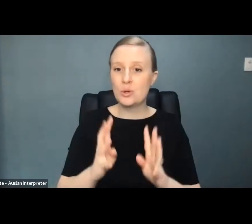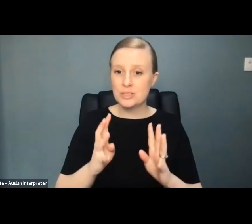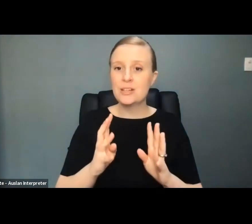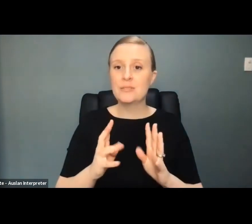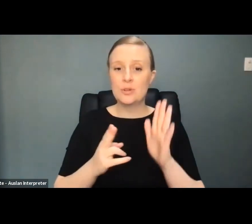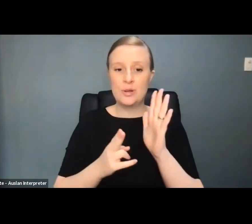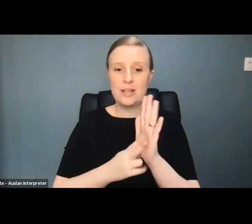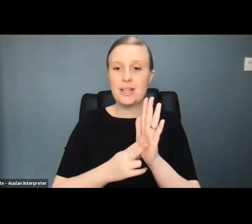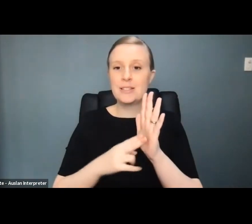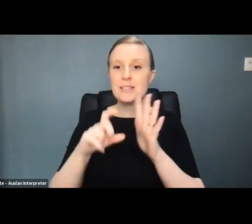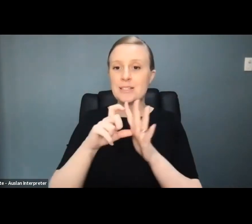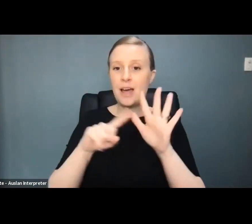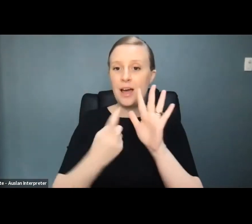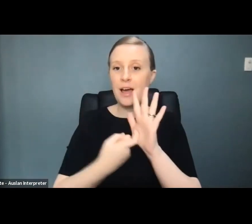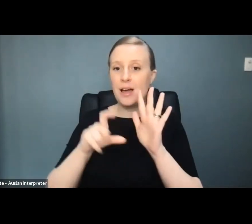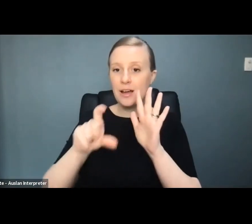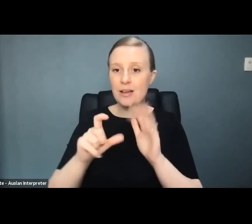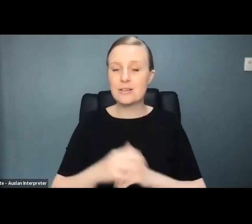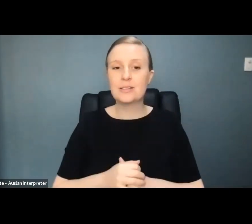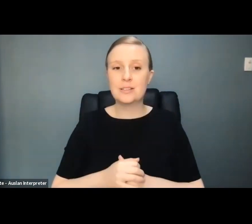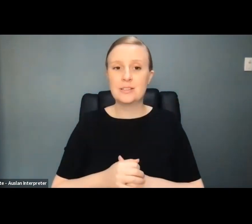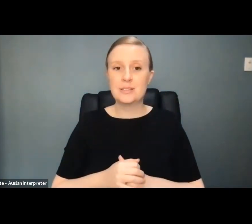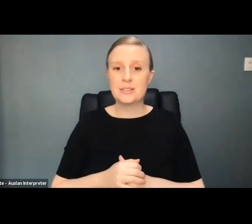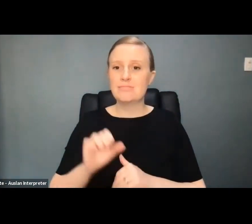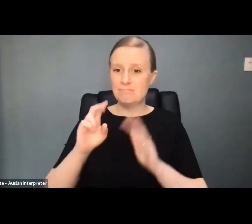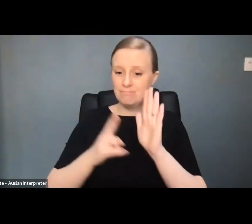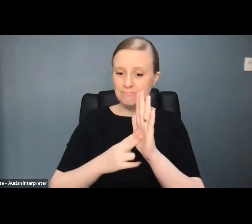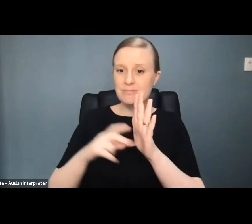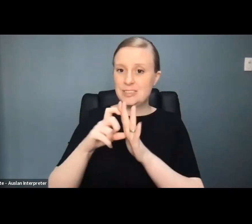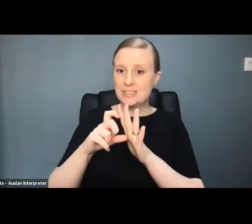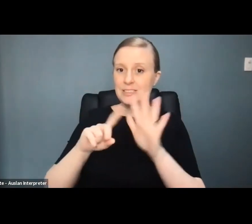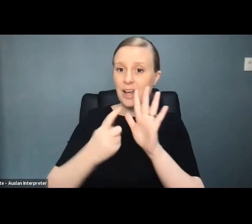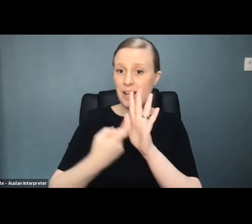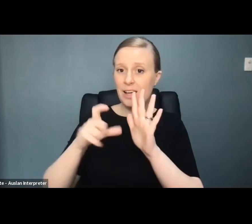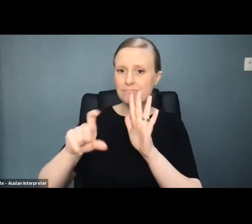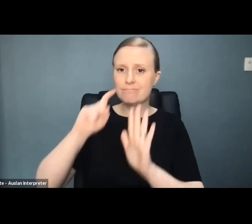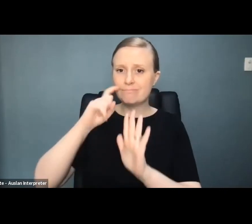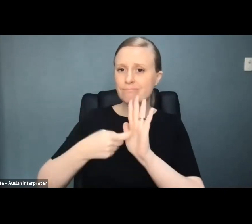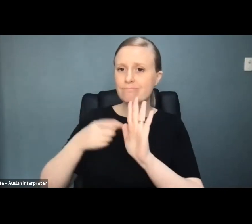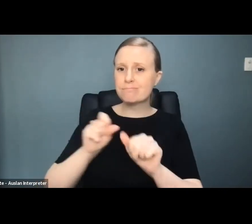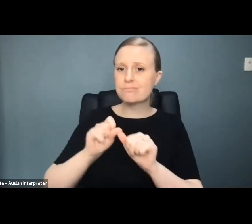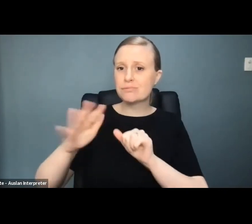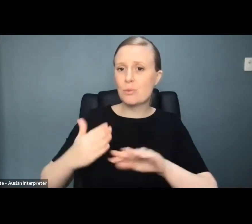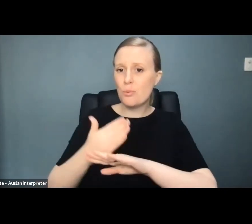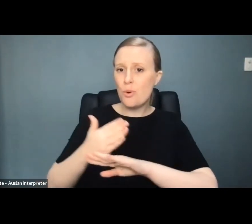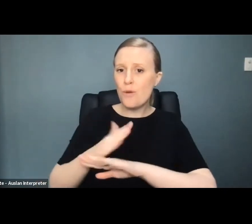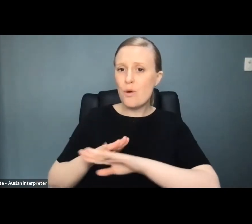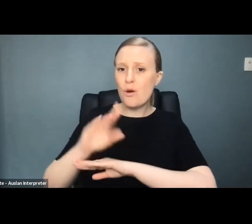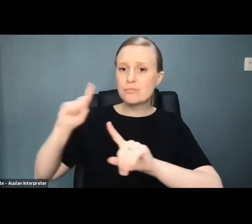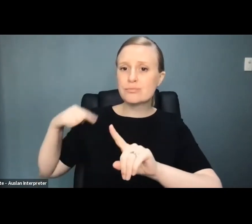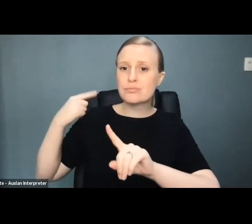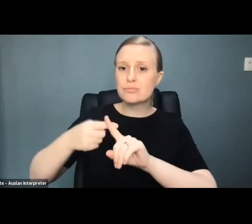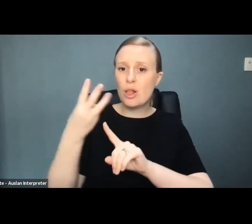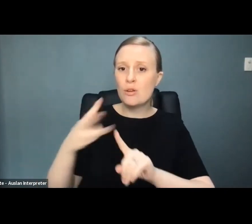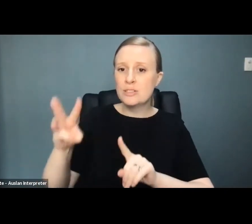fantastic work of NDARC, which, as you know, has been in operation for over 30 years and continues to expand and undertake groundbreaking